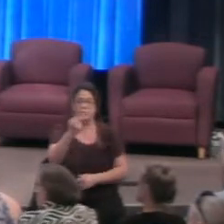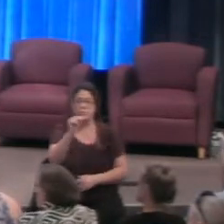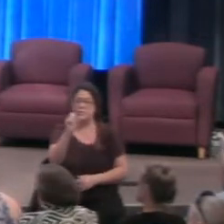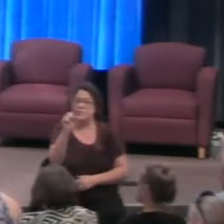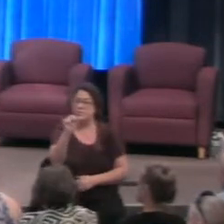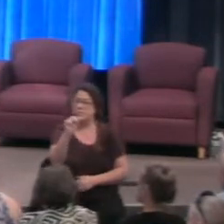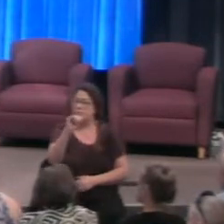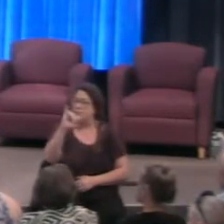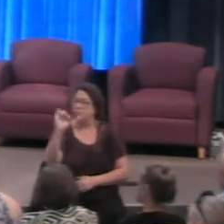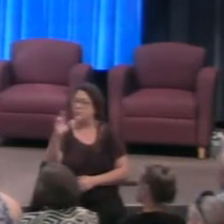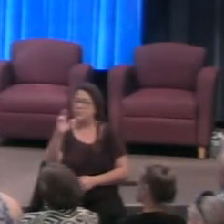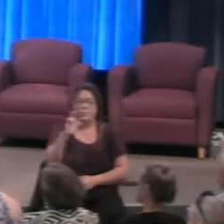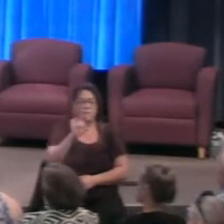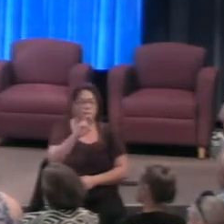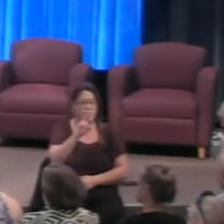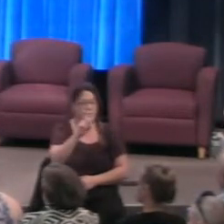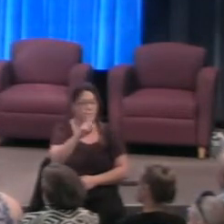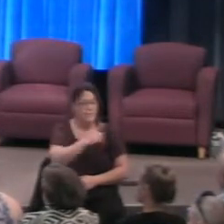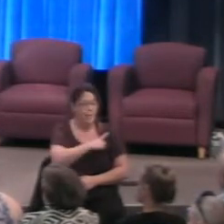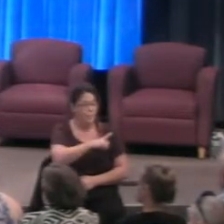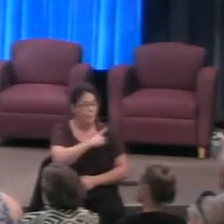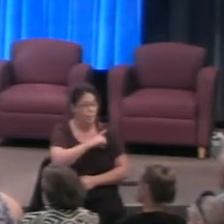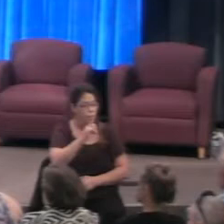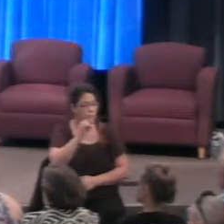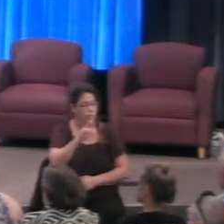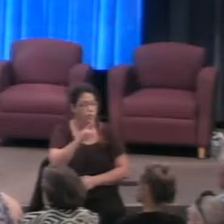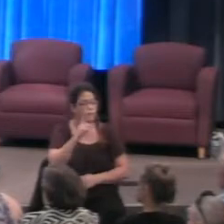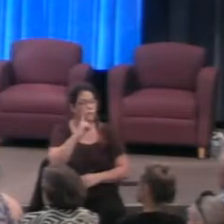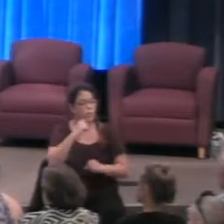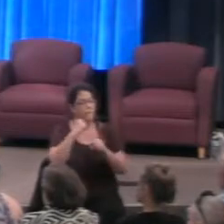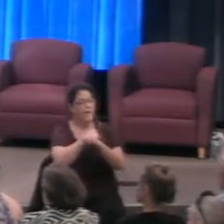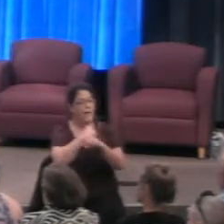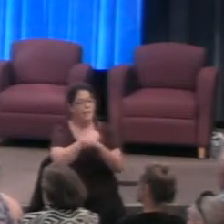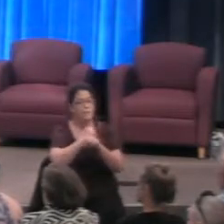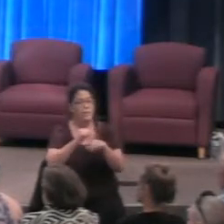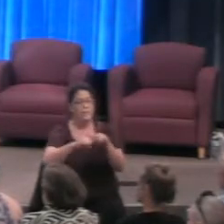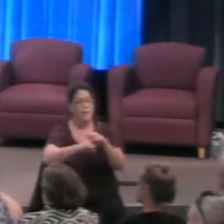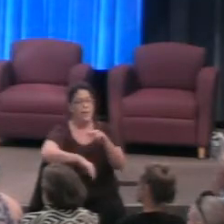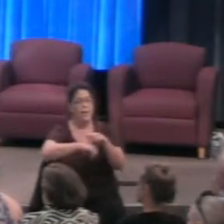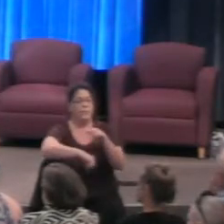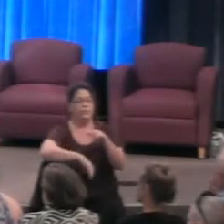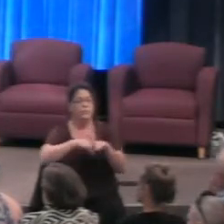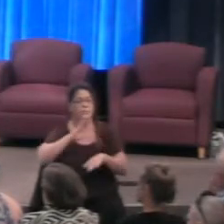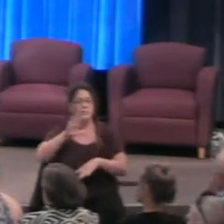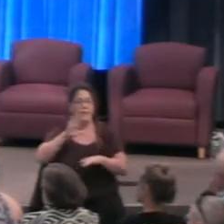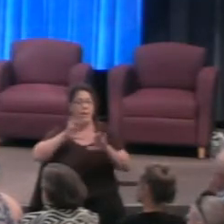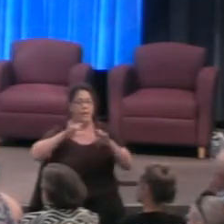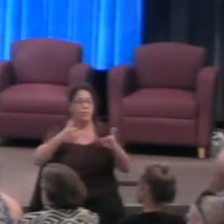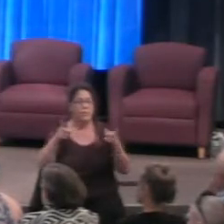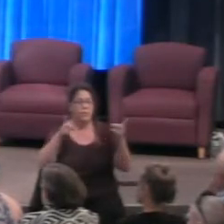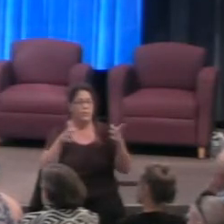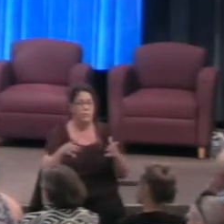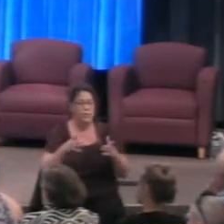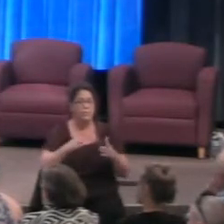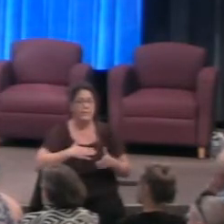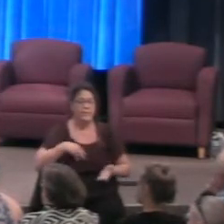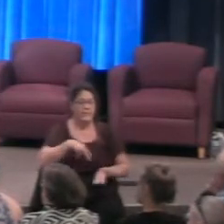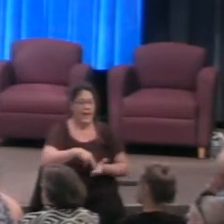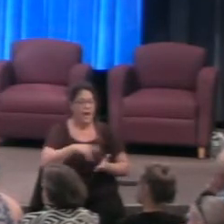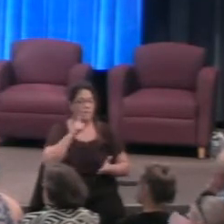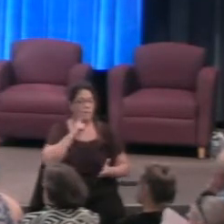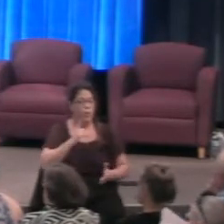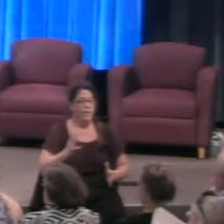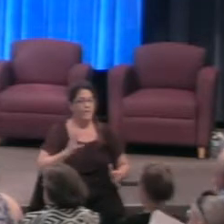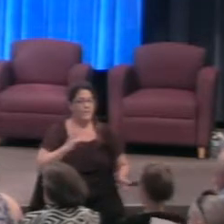Deputy Program Executive Officer, Fighter and Bombers Directorate. Ladies and gentlemen, please stand for the arrival of the